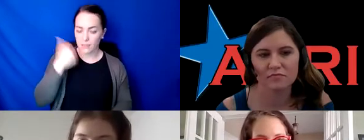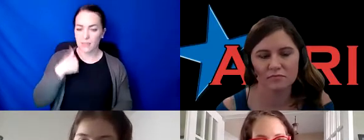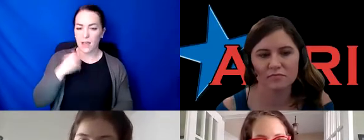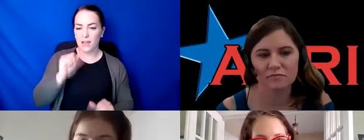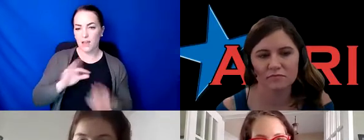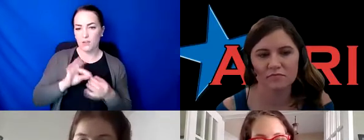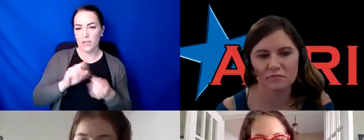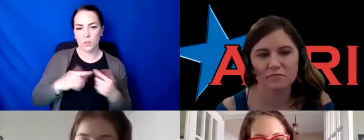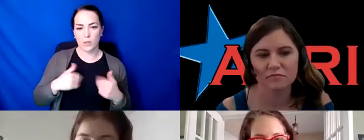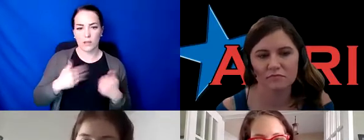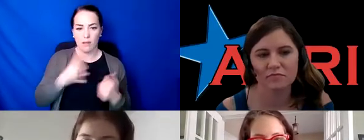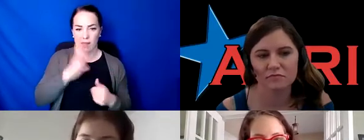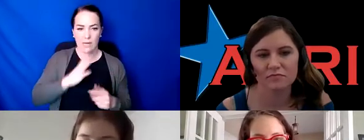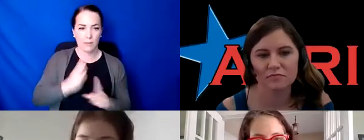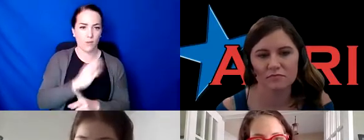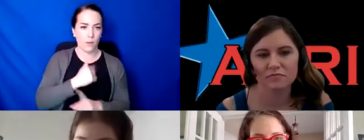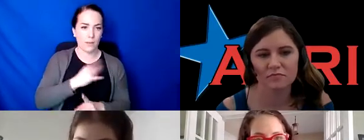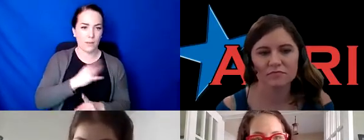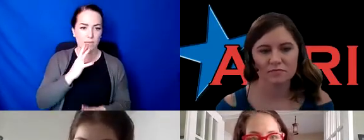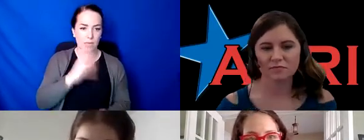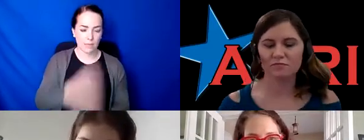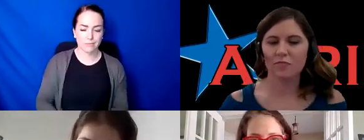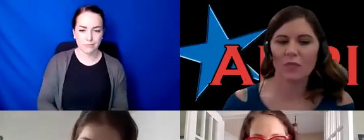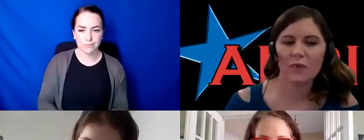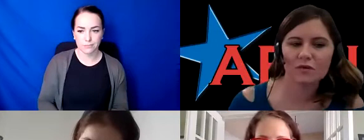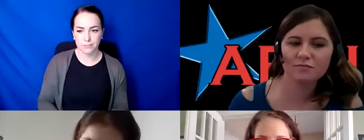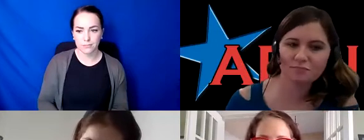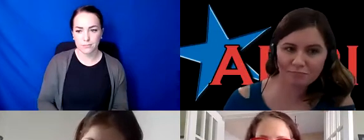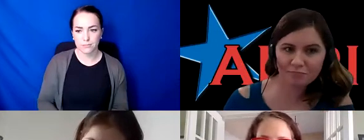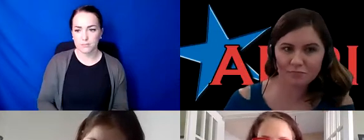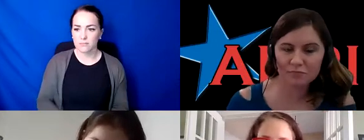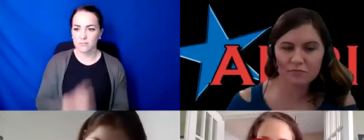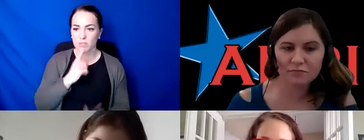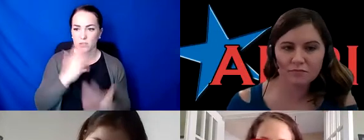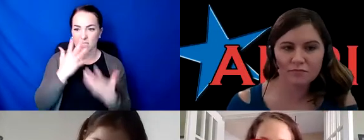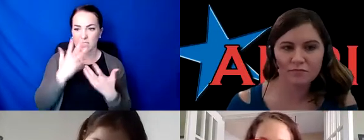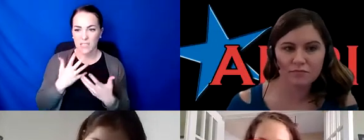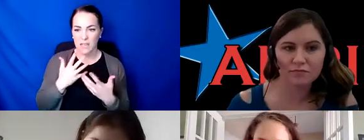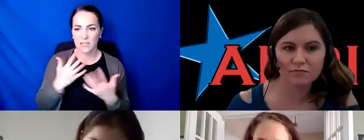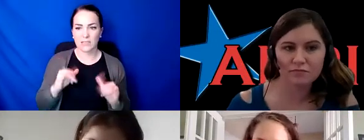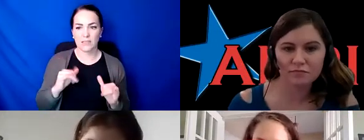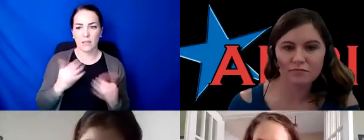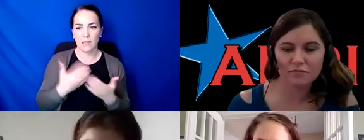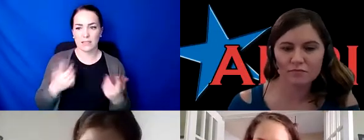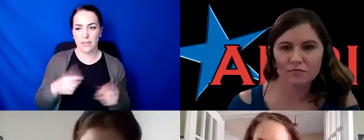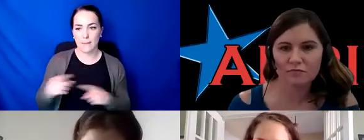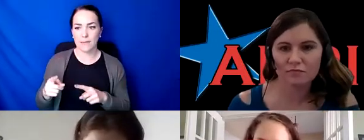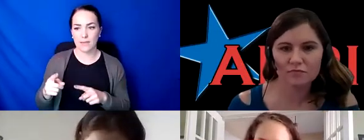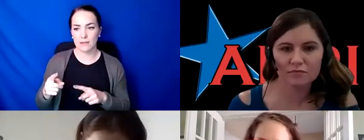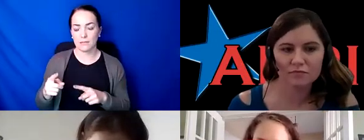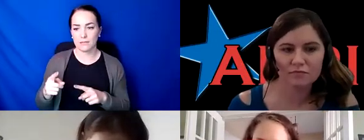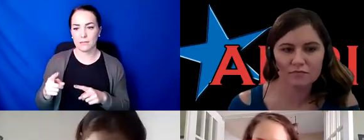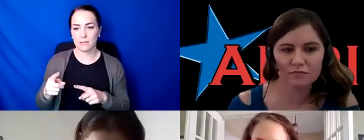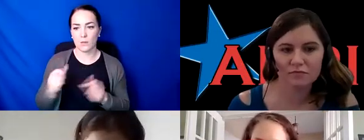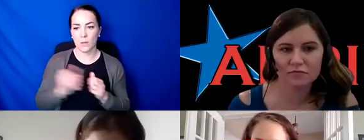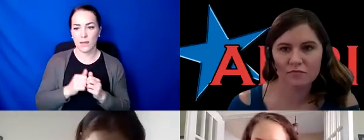young lady before me was saying. And it's really sad that these things still happen with